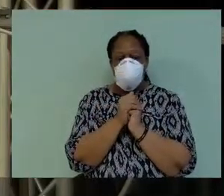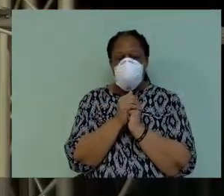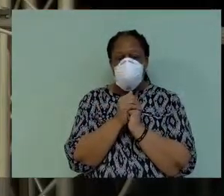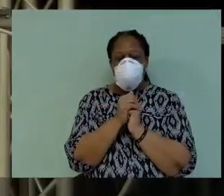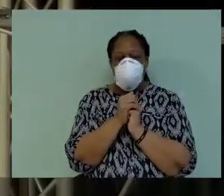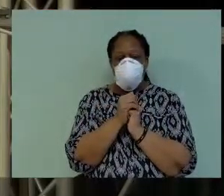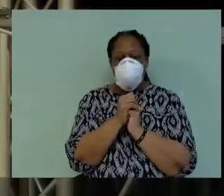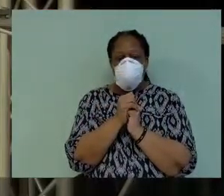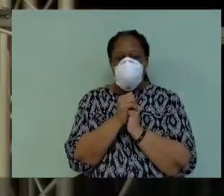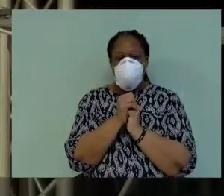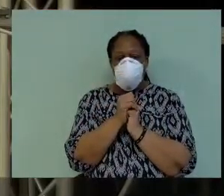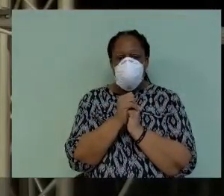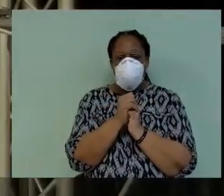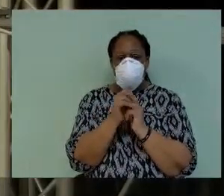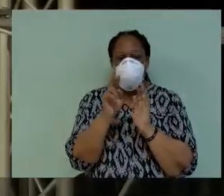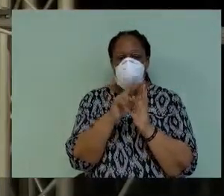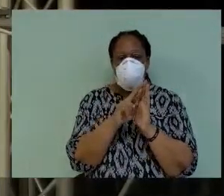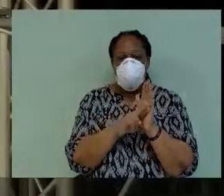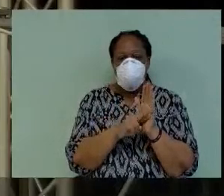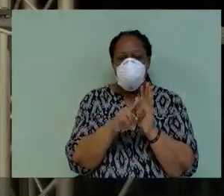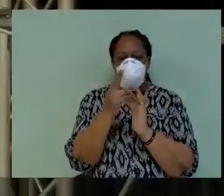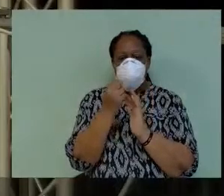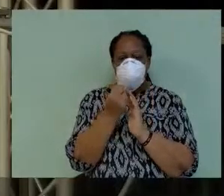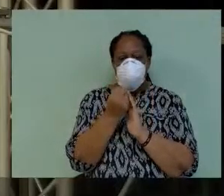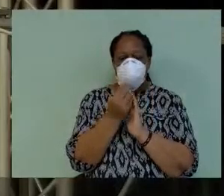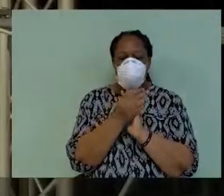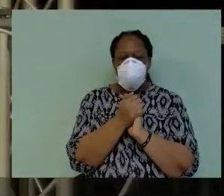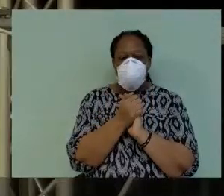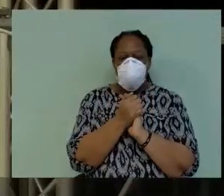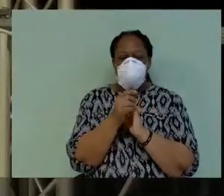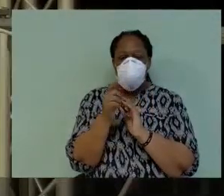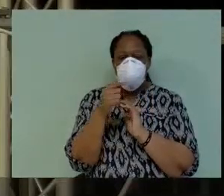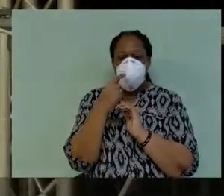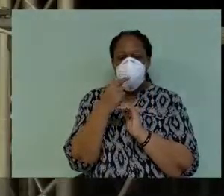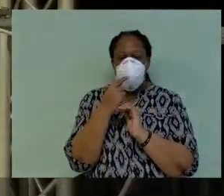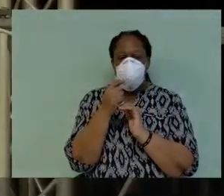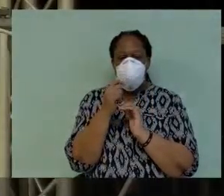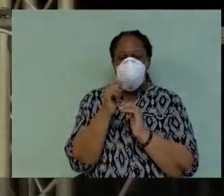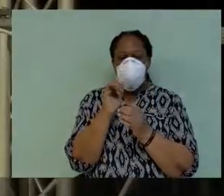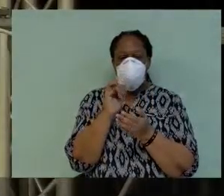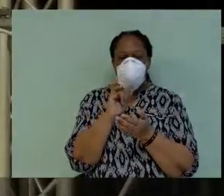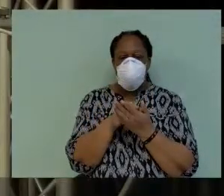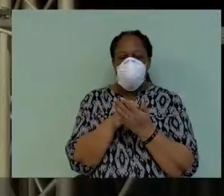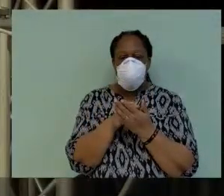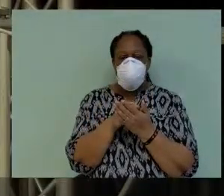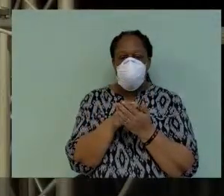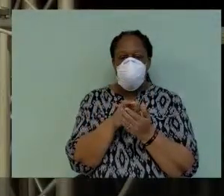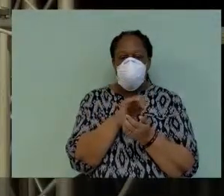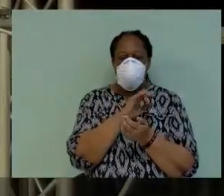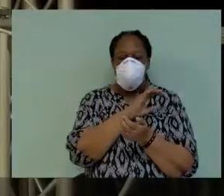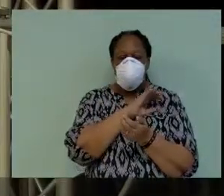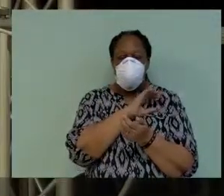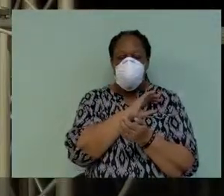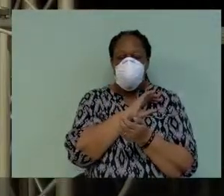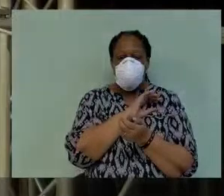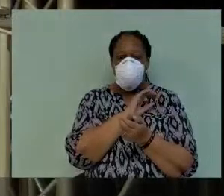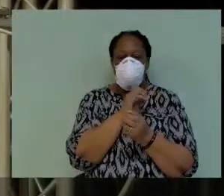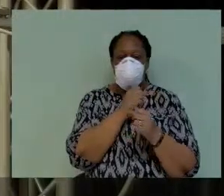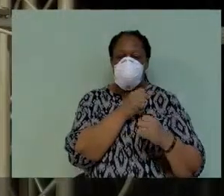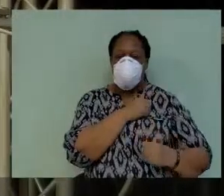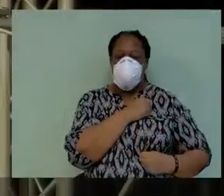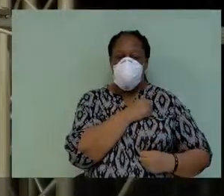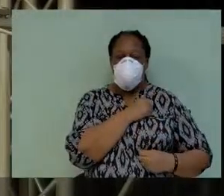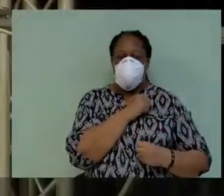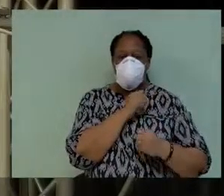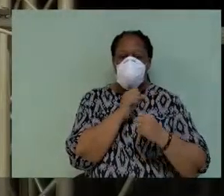Regulation 12.2 of the Emergency Powers Regulation empowers the St. Christopher Nevis Police and the St. Kitts and Nevis Defence